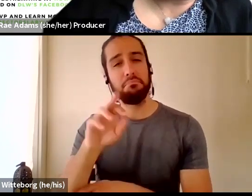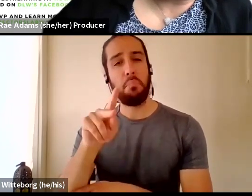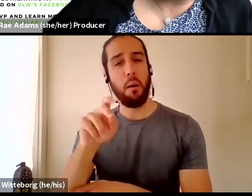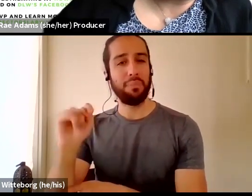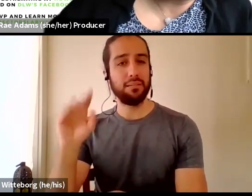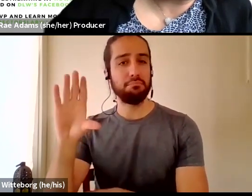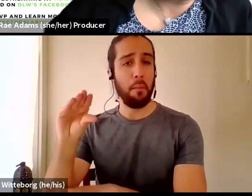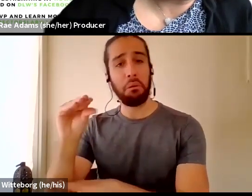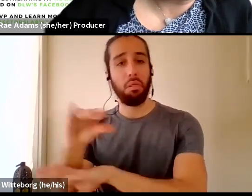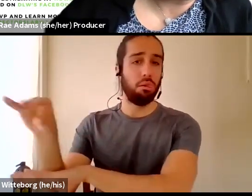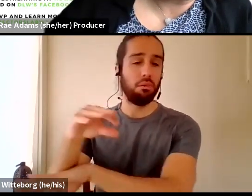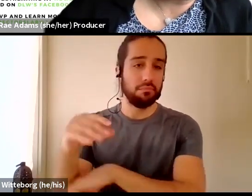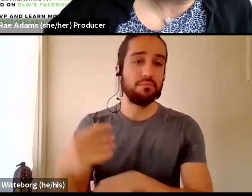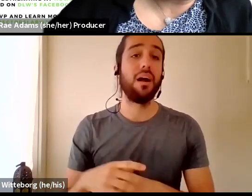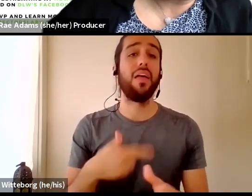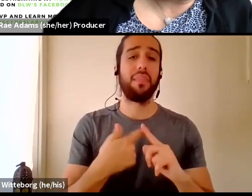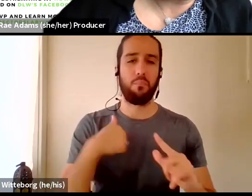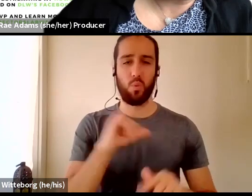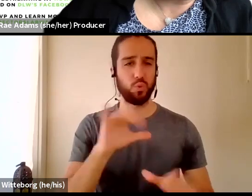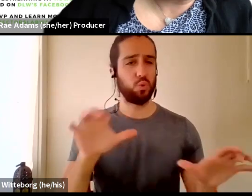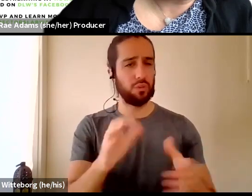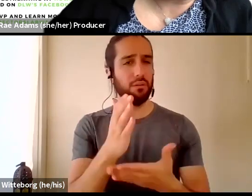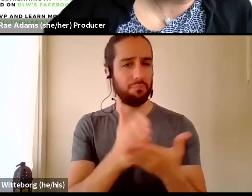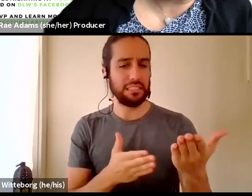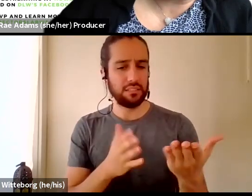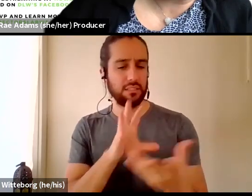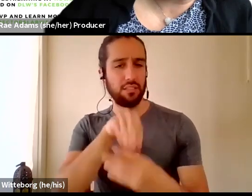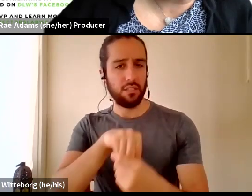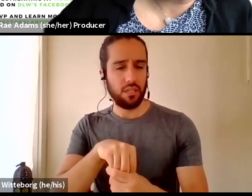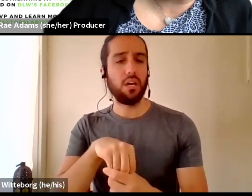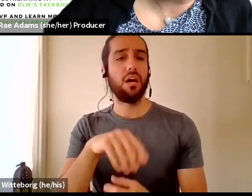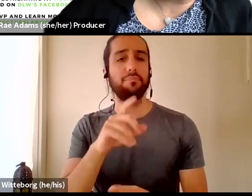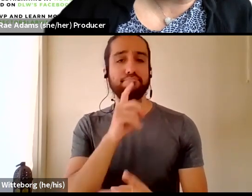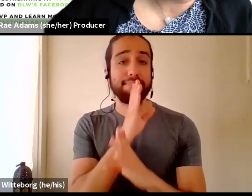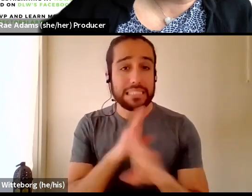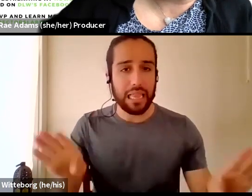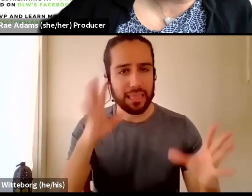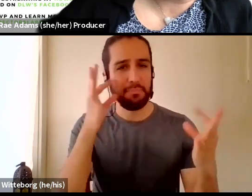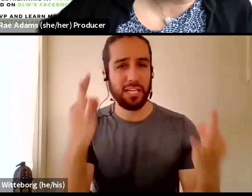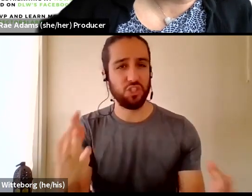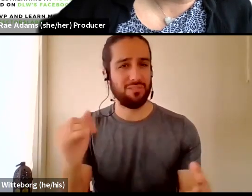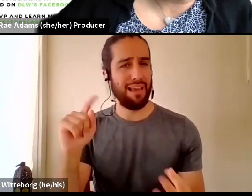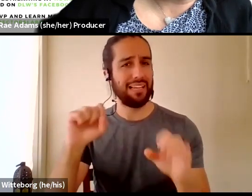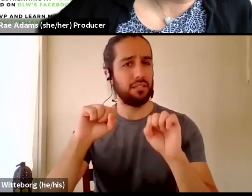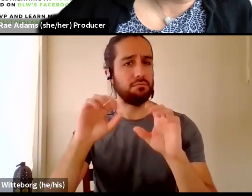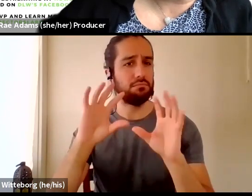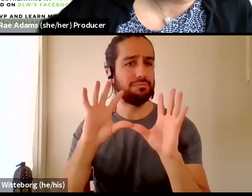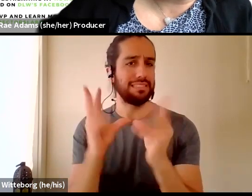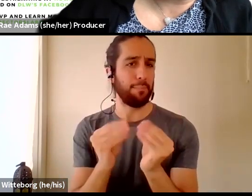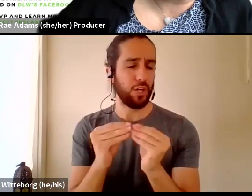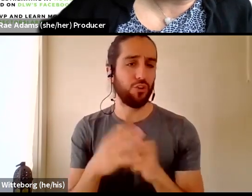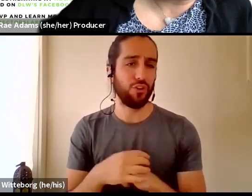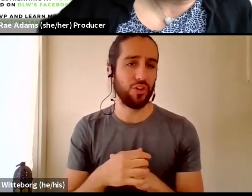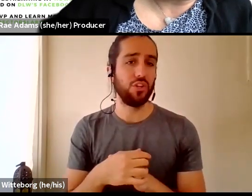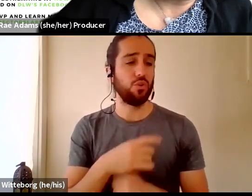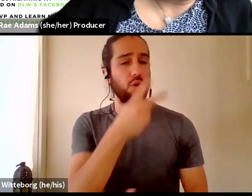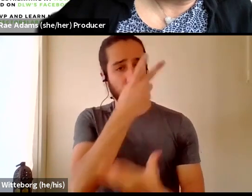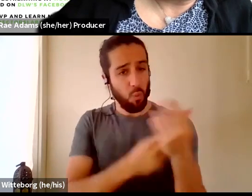know, silent meditation at a seminary. Yeah, that's not a surprise either. And both of those